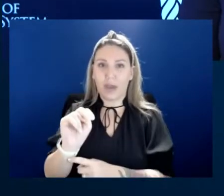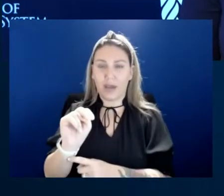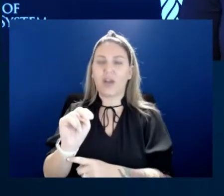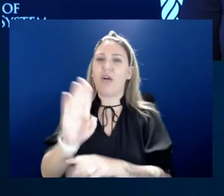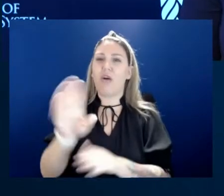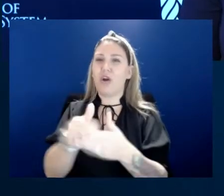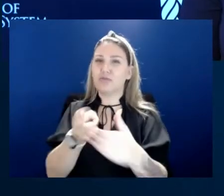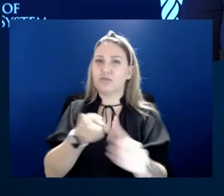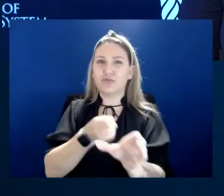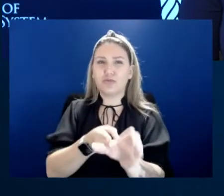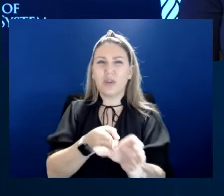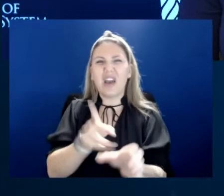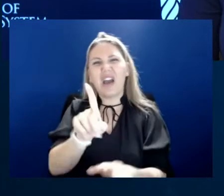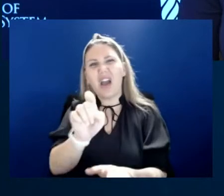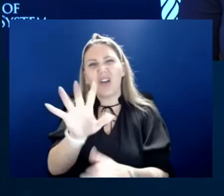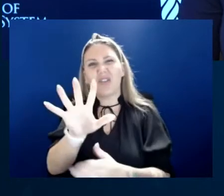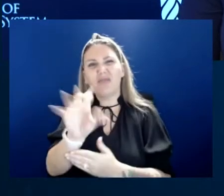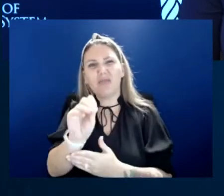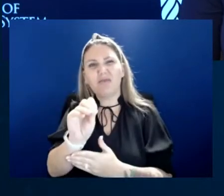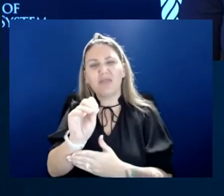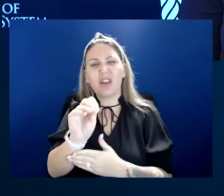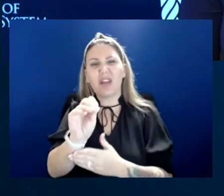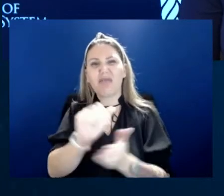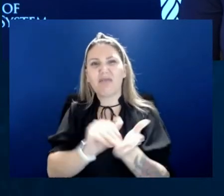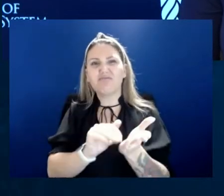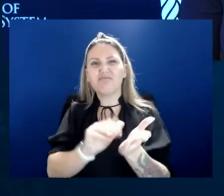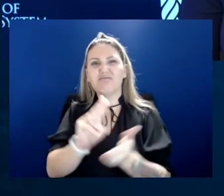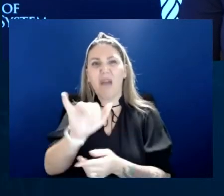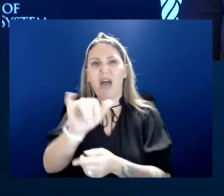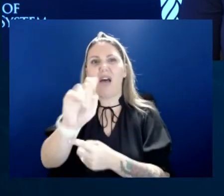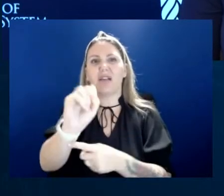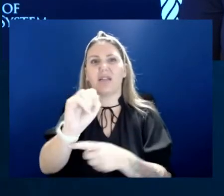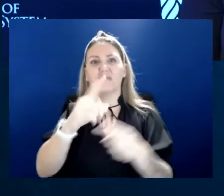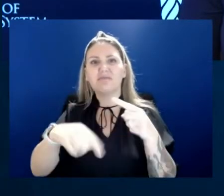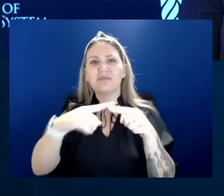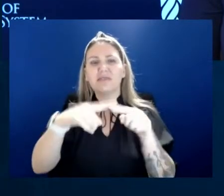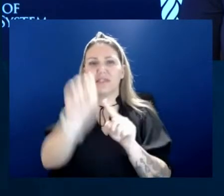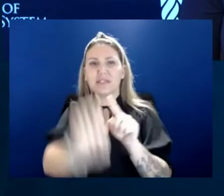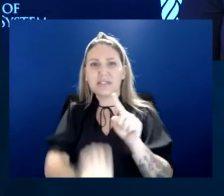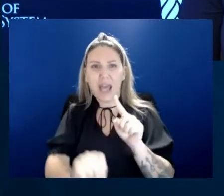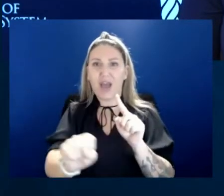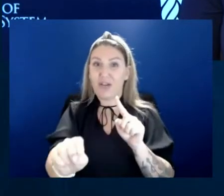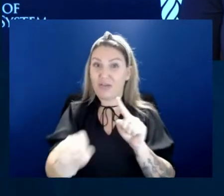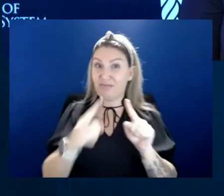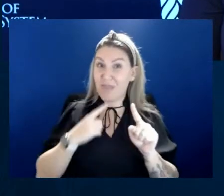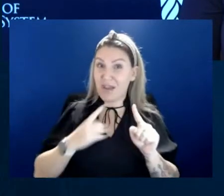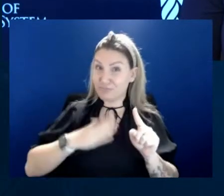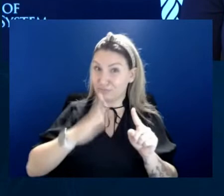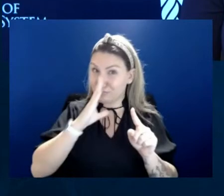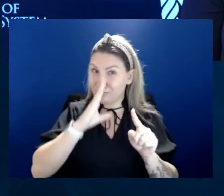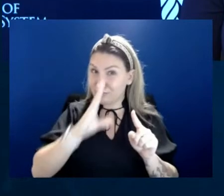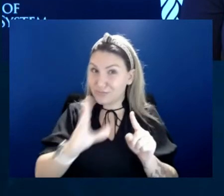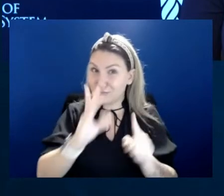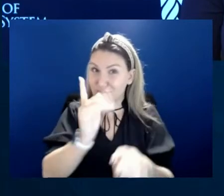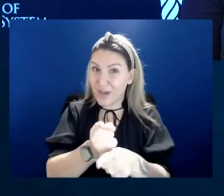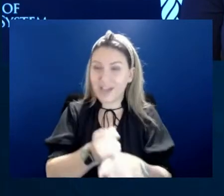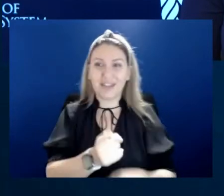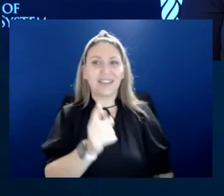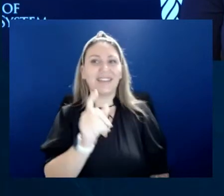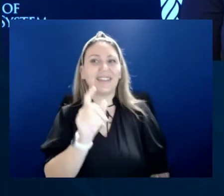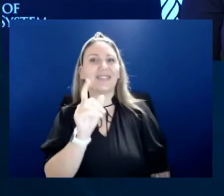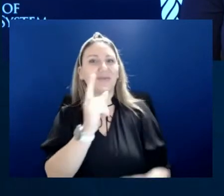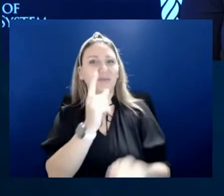of Ukraine, or of Kyiv rather. Dr. Morse, if I have my directions correct. Right.